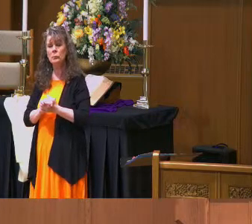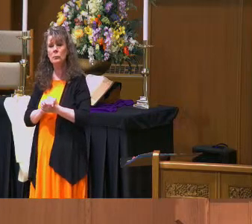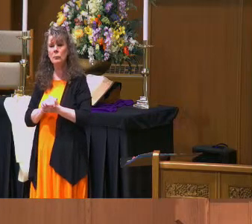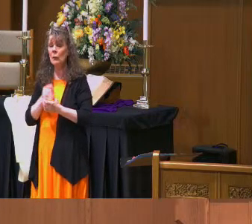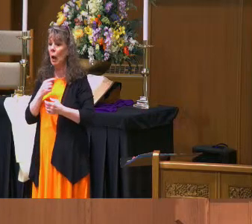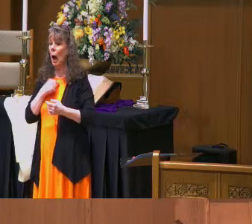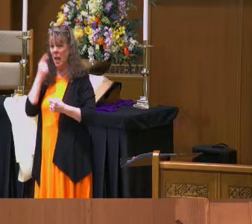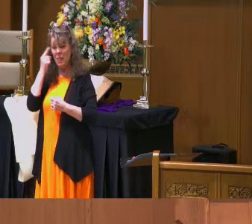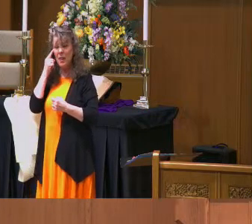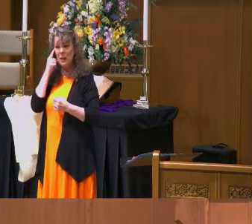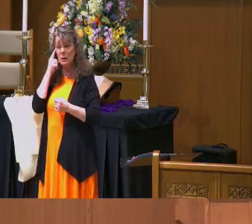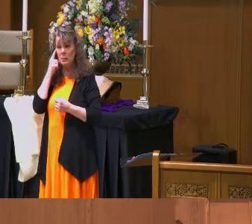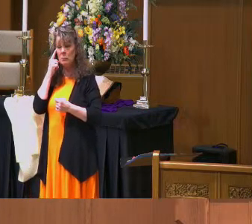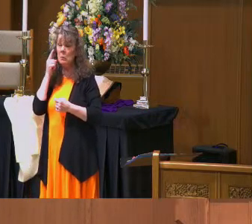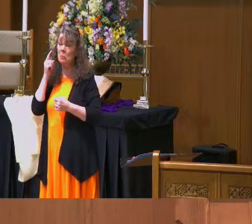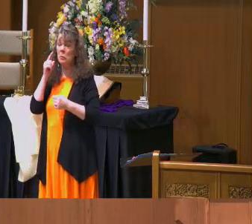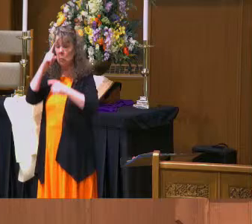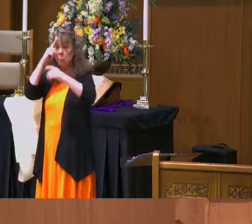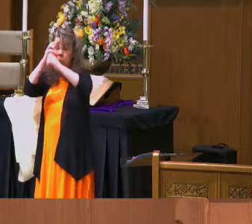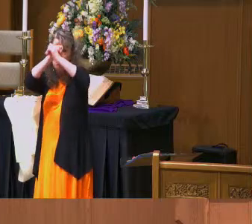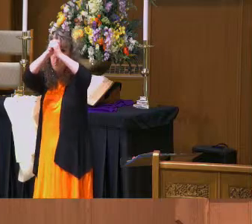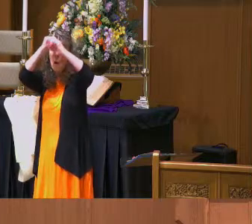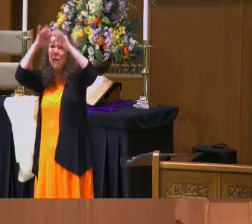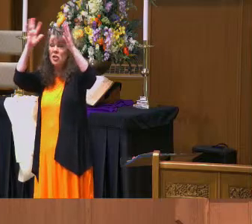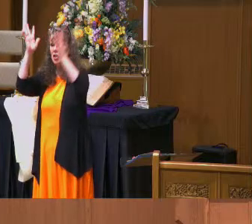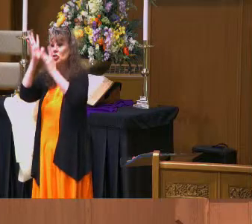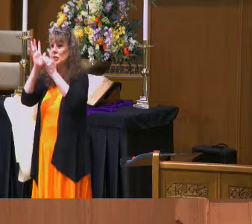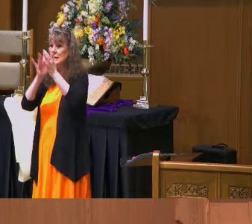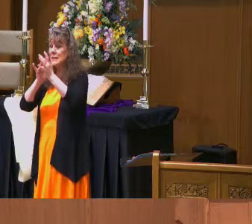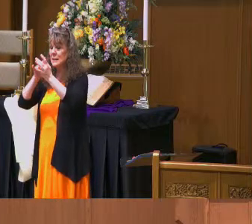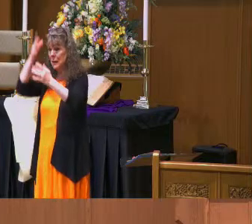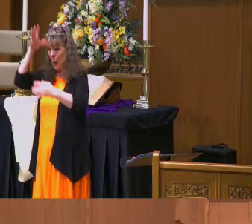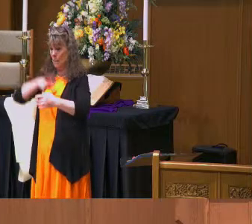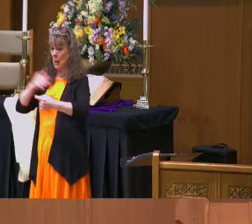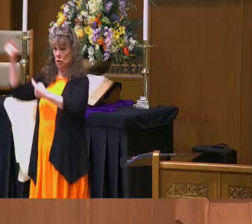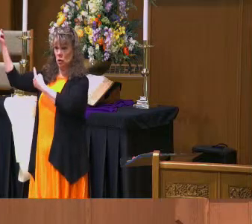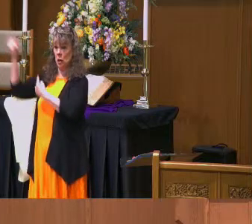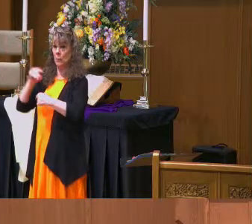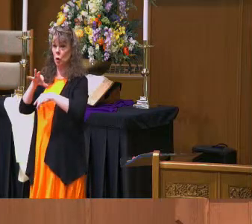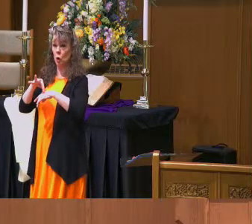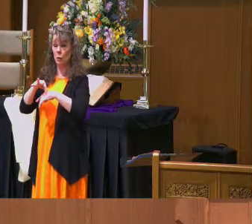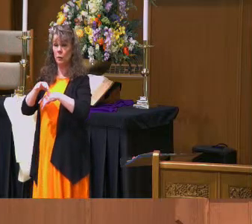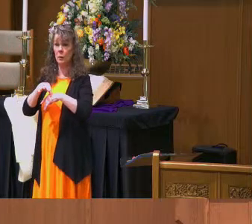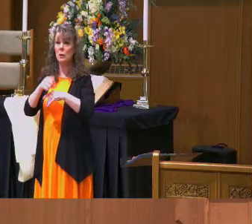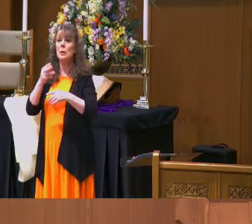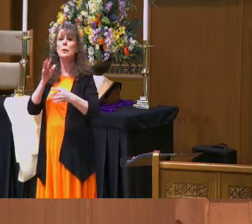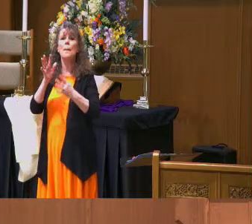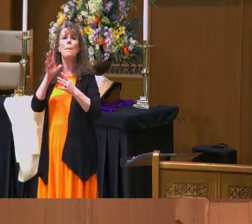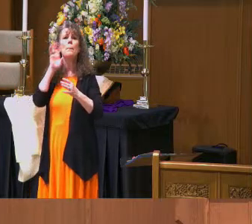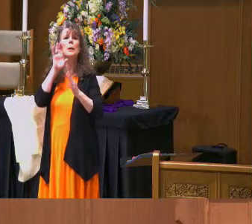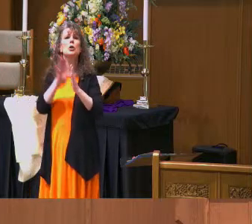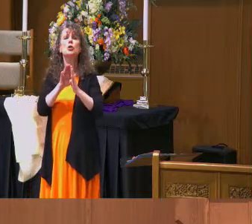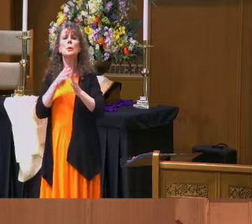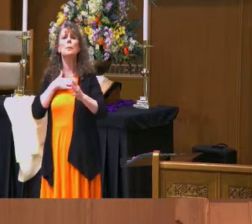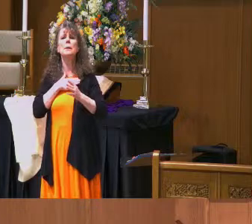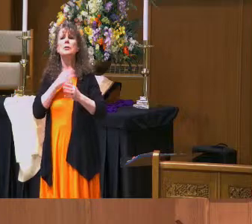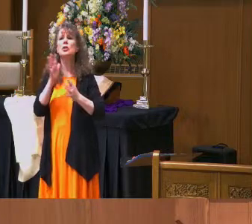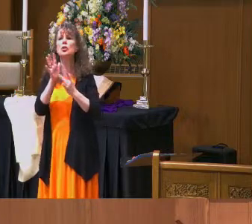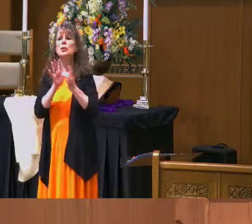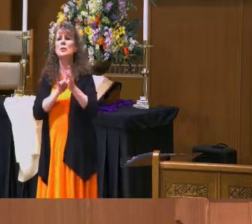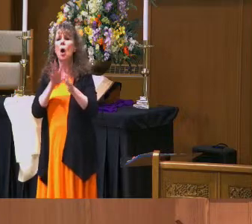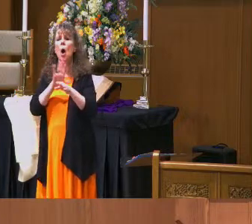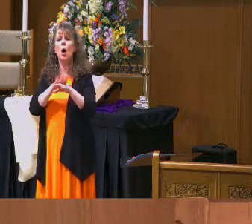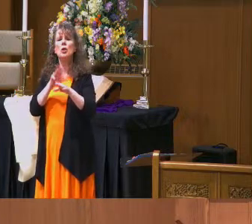I think we often picture Jesus as the man who came to earth. Can you put that picture up again, Rachel, of Jesus on the